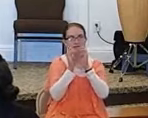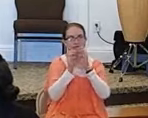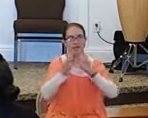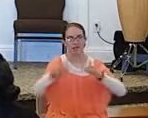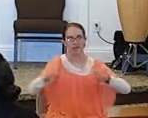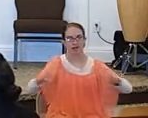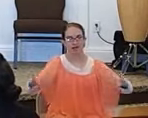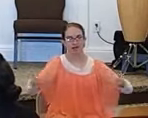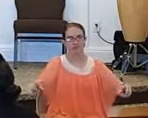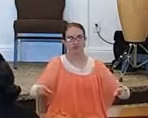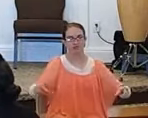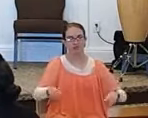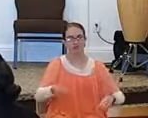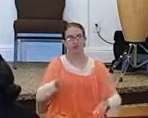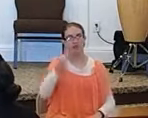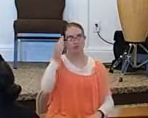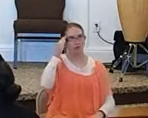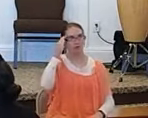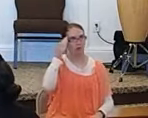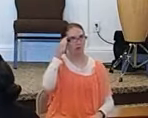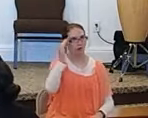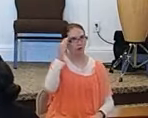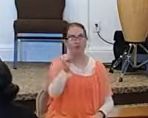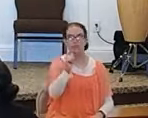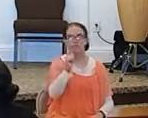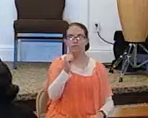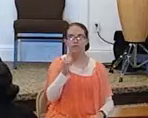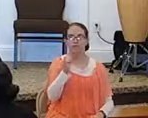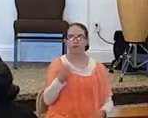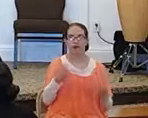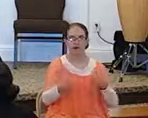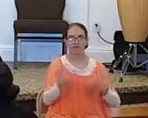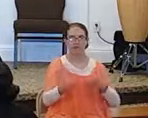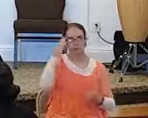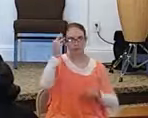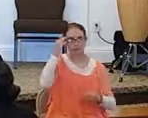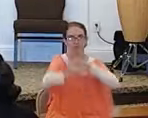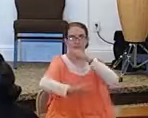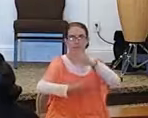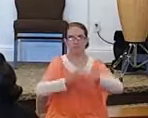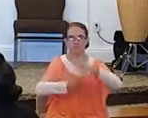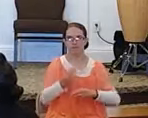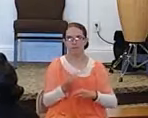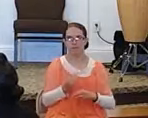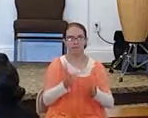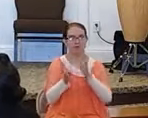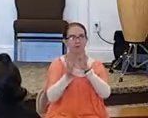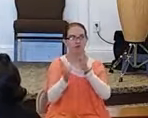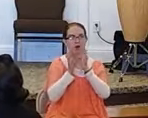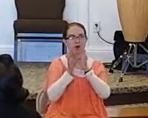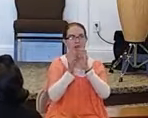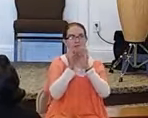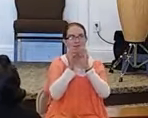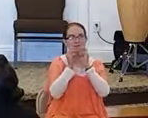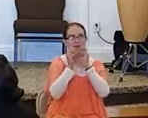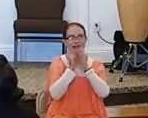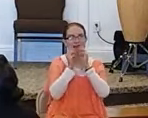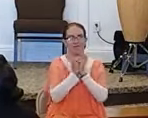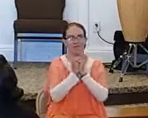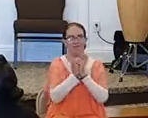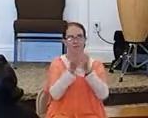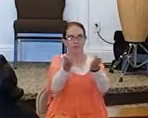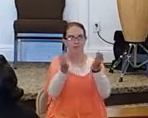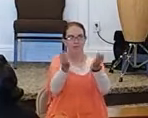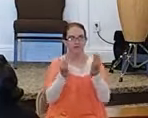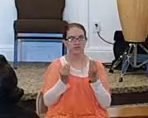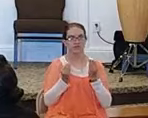another language that is either known or has been known in this world. Amen. They speak that tongue. Amen. When they receive